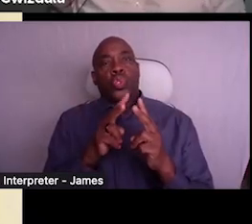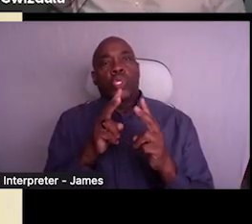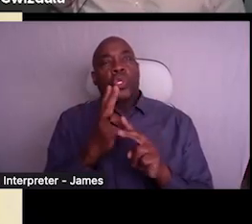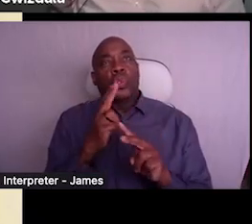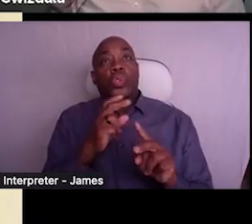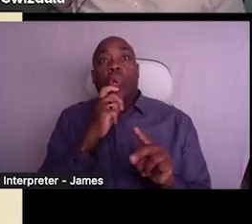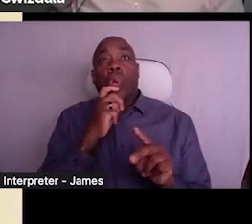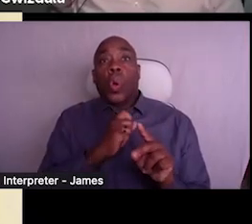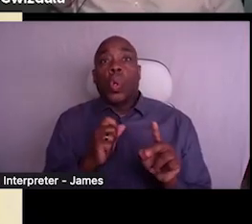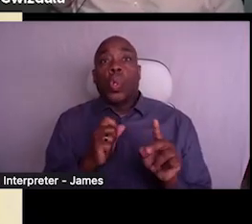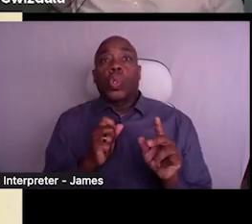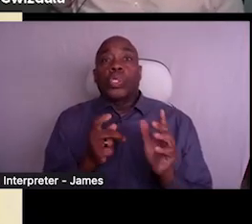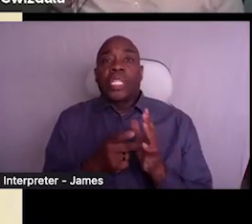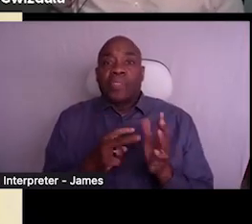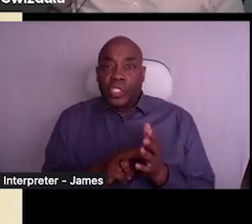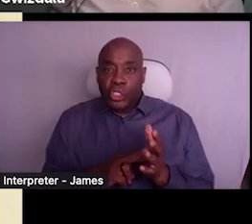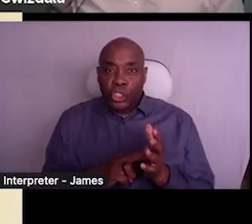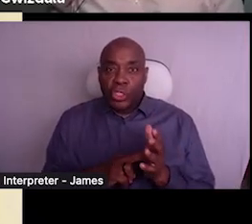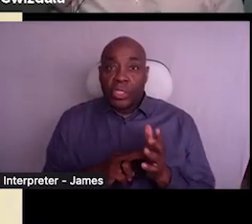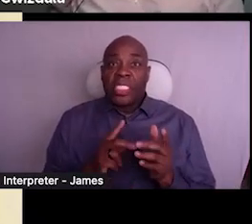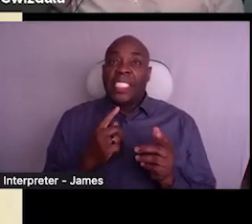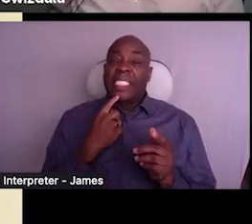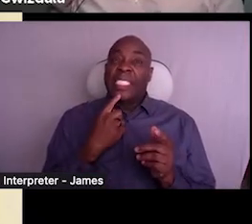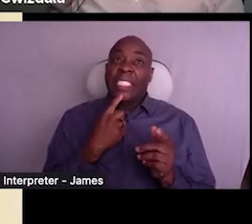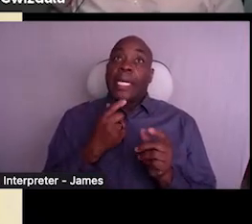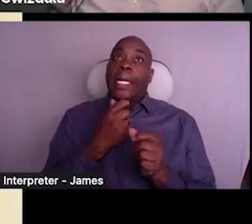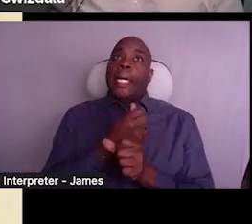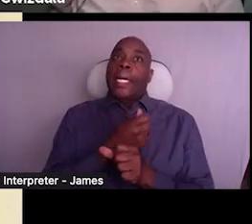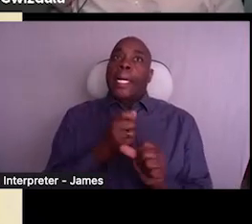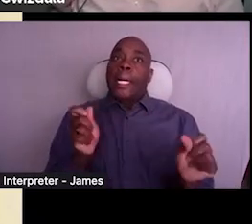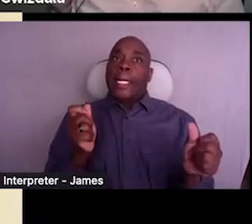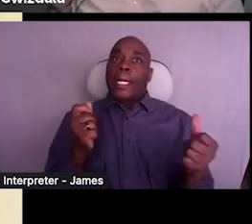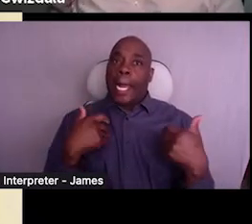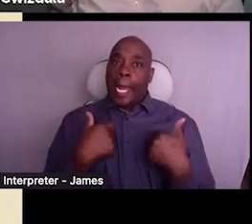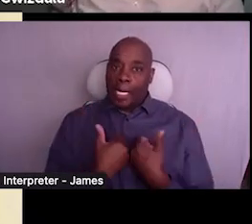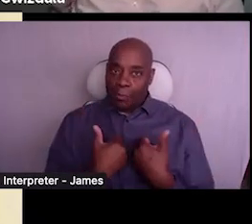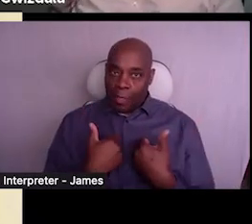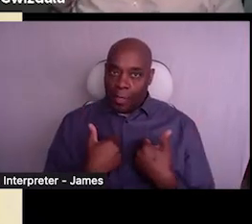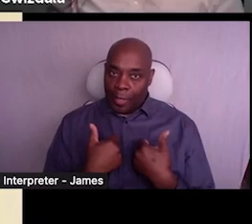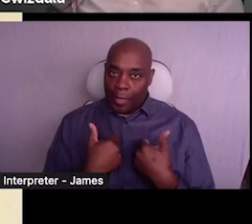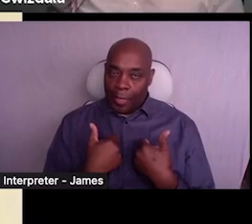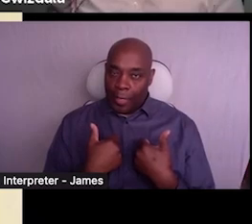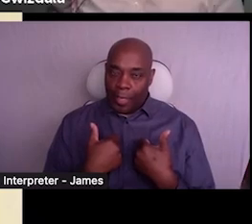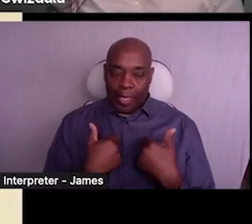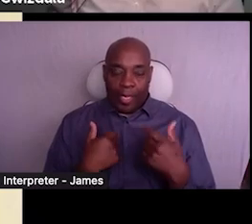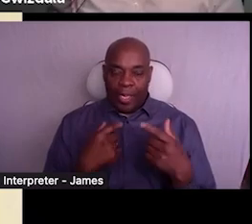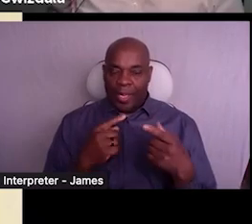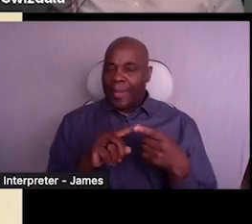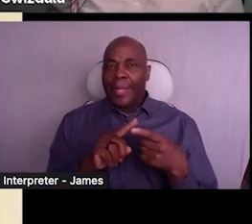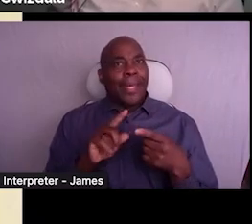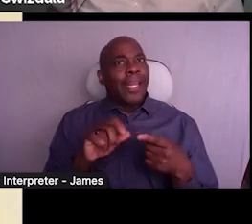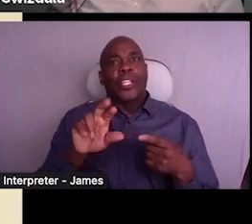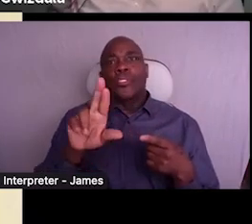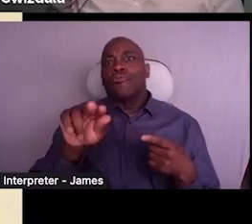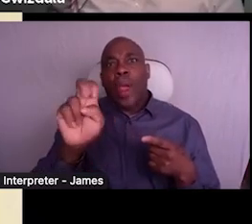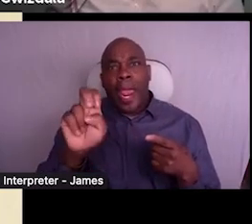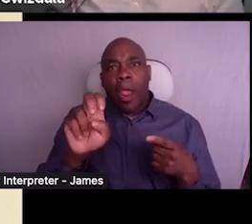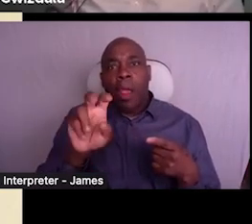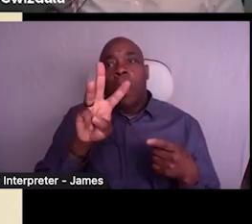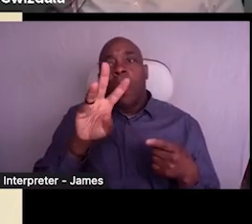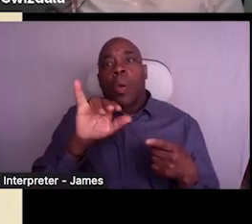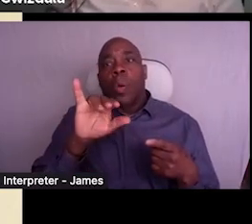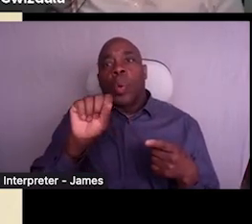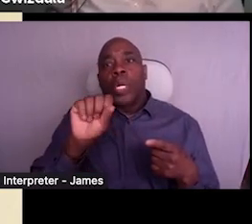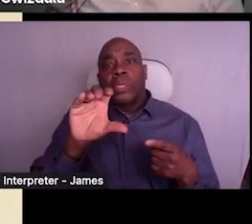definition, which was any animal. But those are very rare. Wisconsin is one state I know